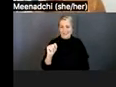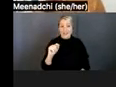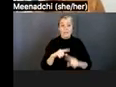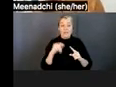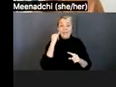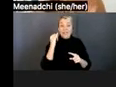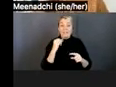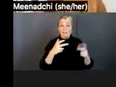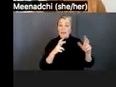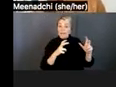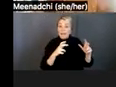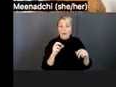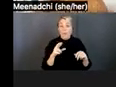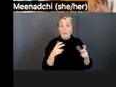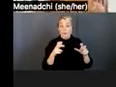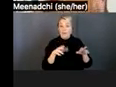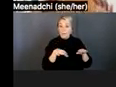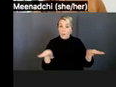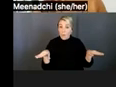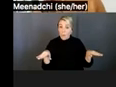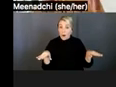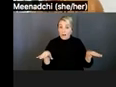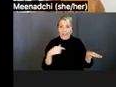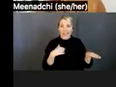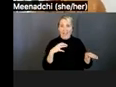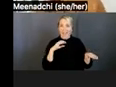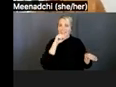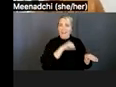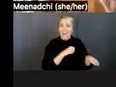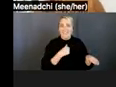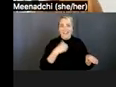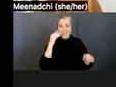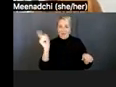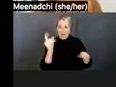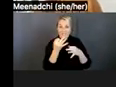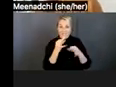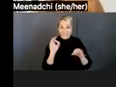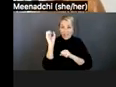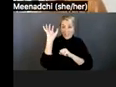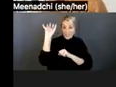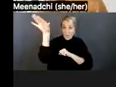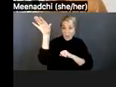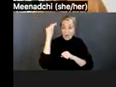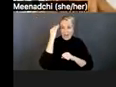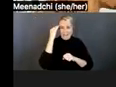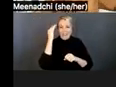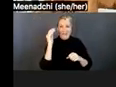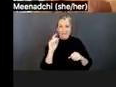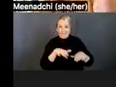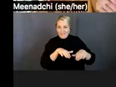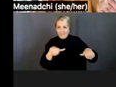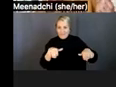of a basketball or on a basketball court, I am all over it. I know where the free throw line is. I know how to get up in the paint. I know where